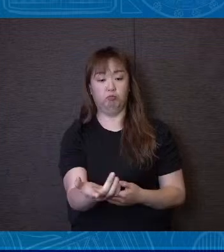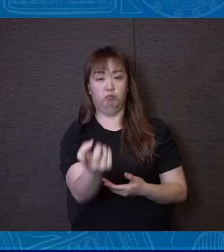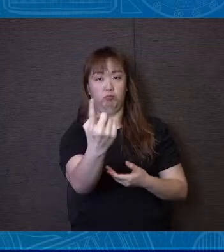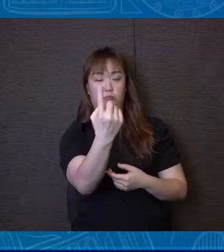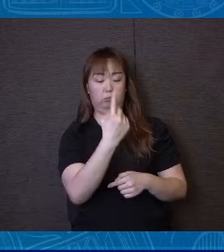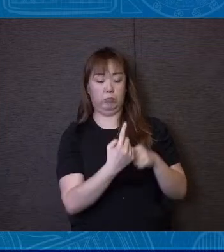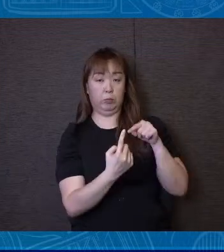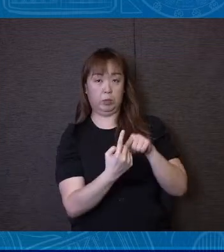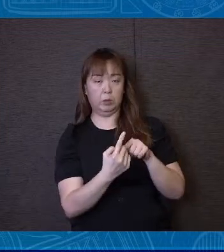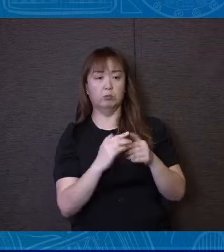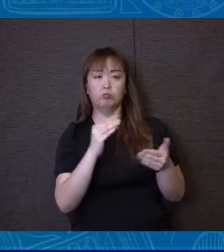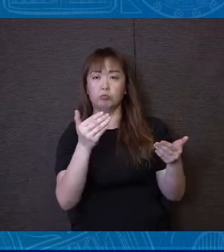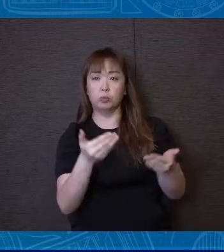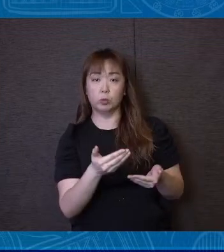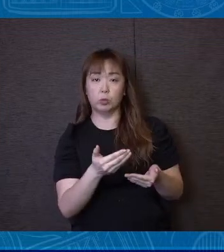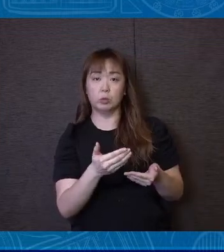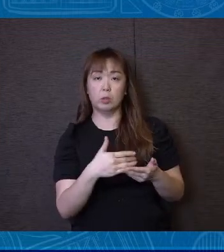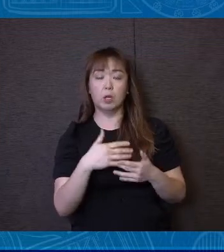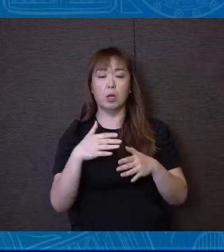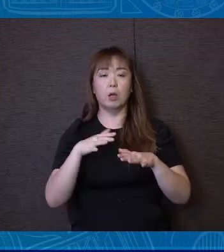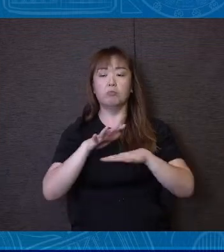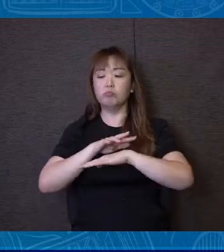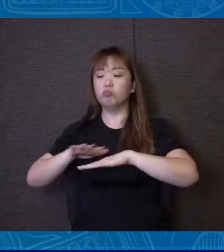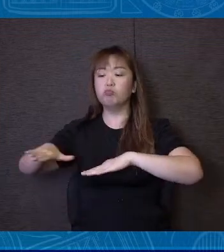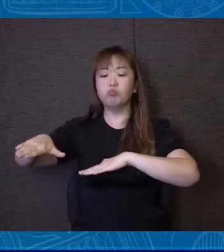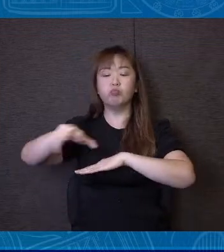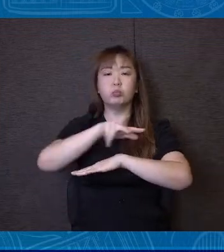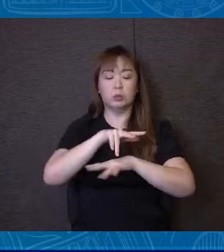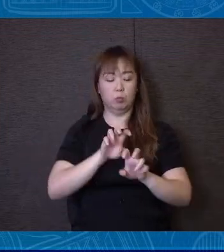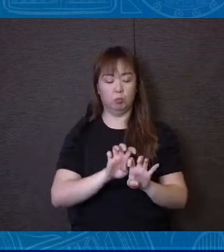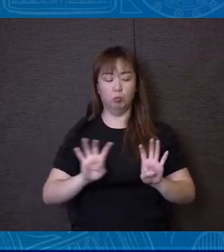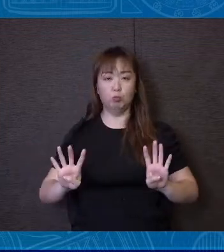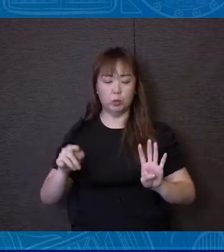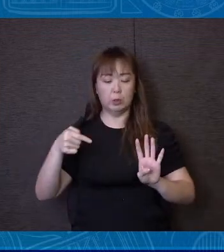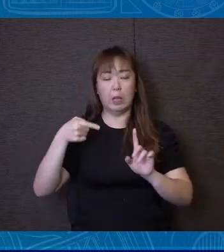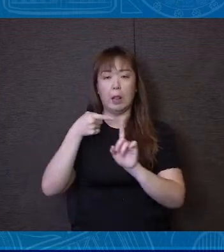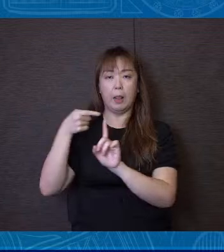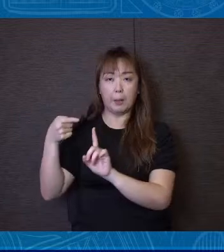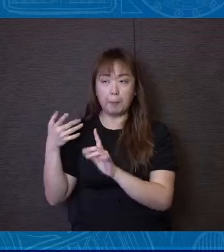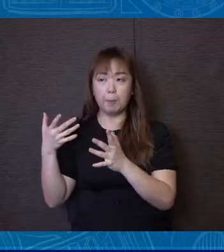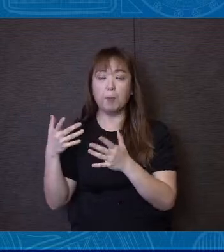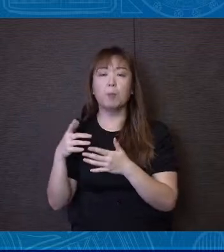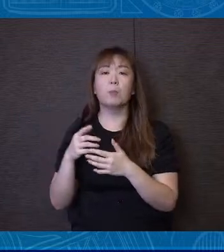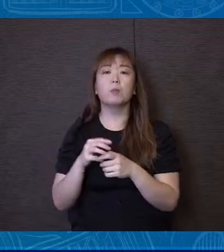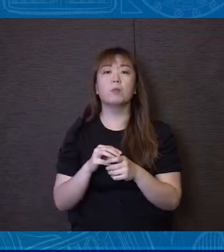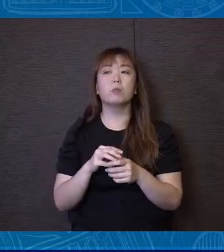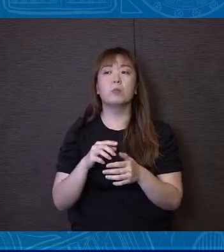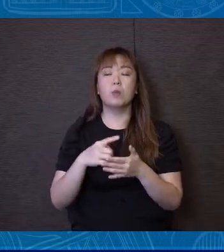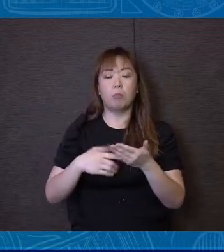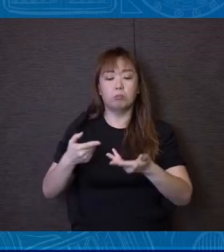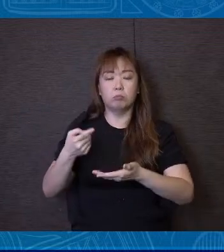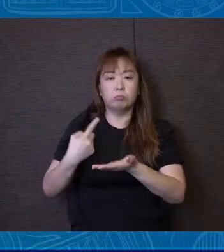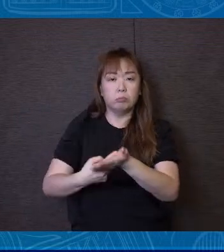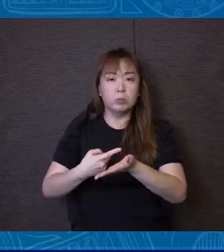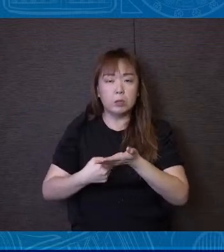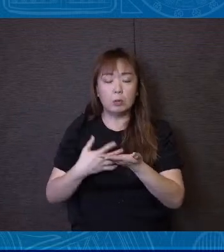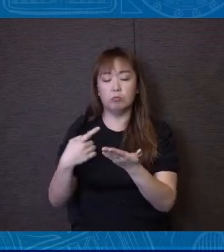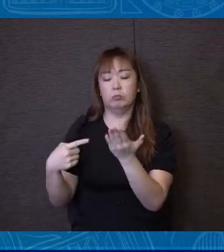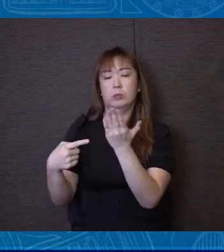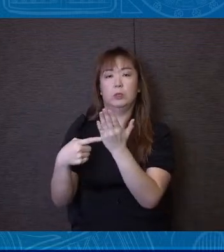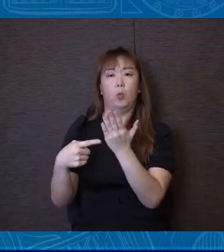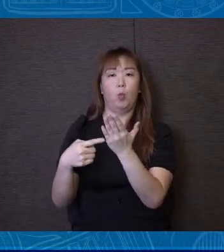here and to give an overview of the Pillar 3 and the opportunities that we see in terms of the technologies